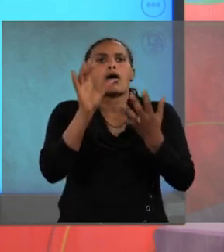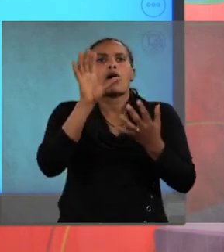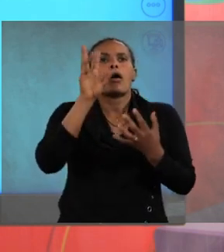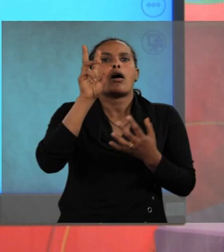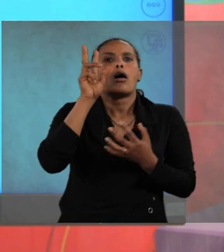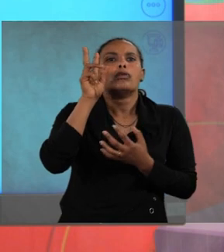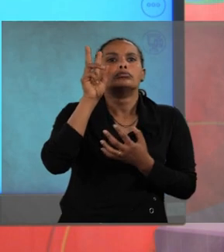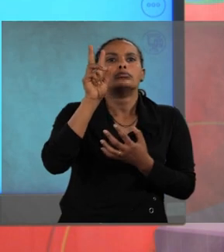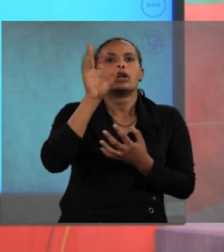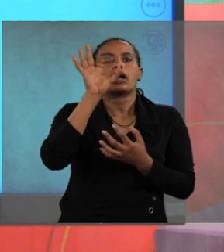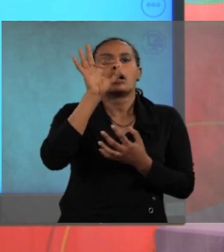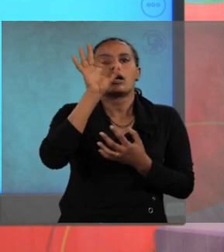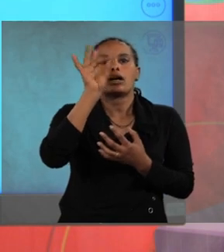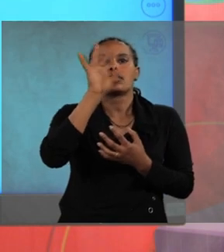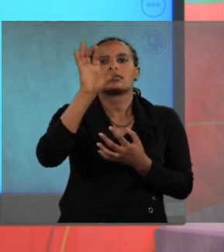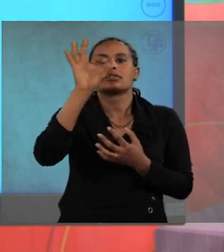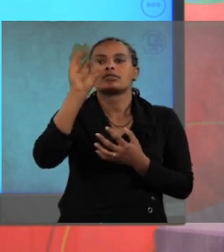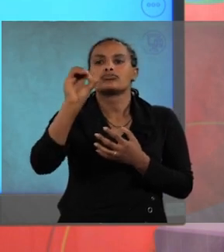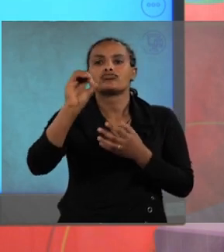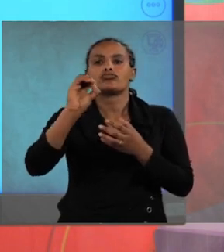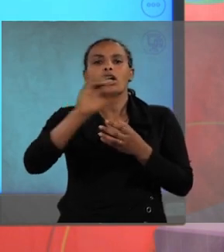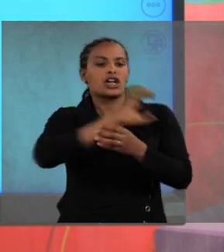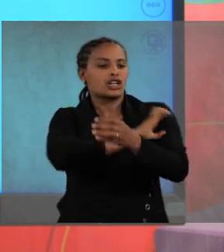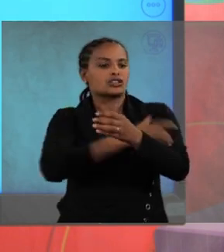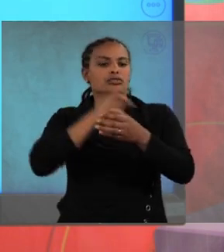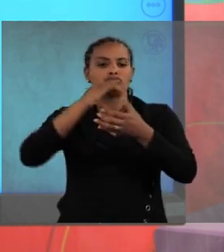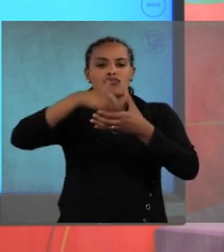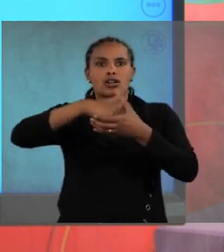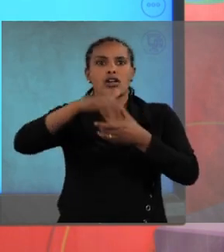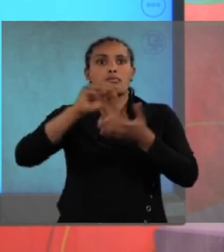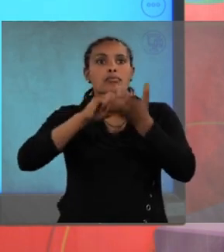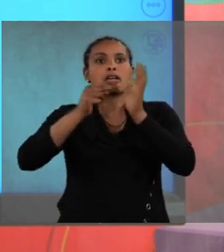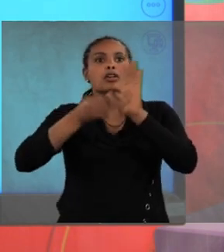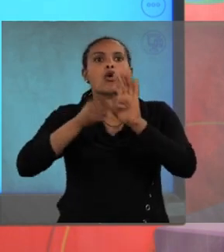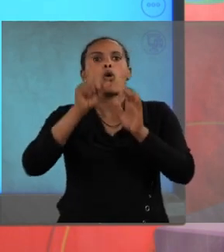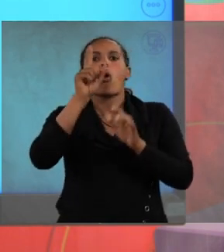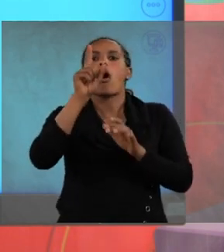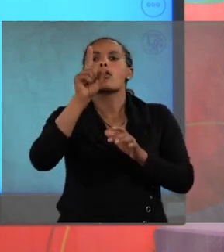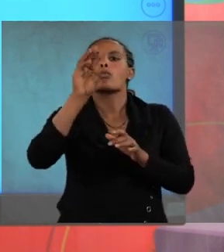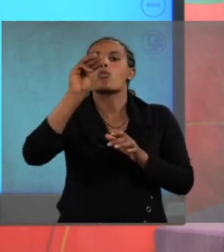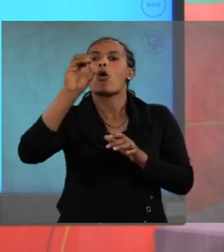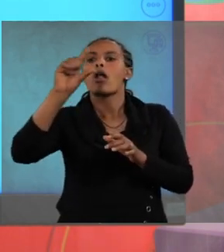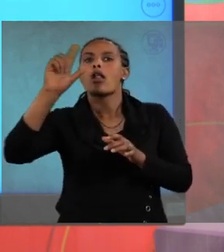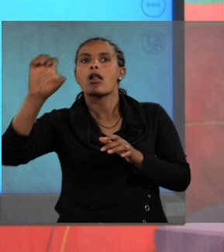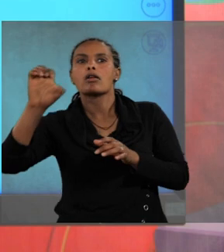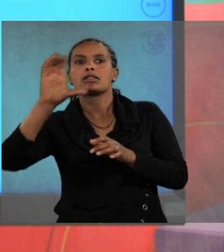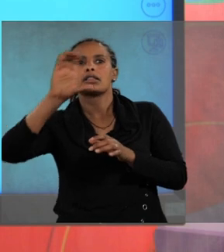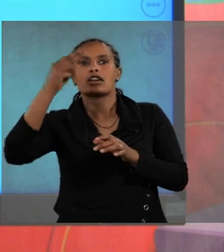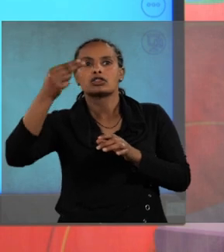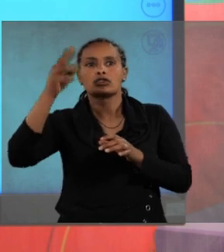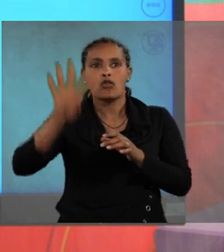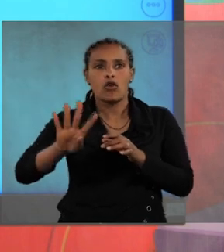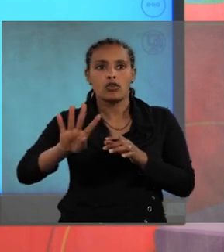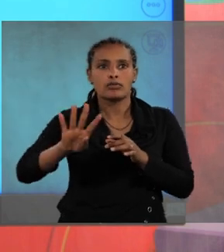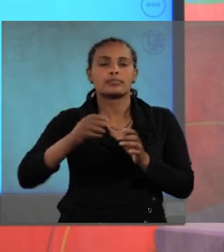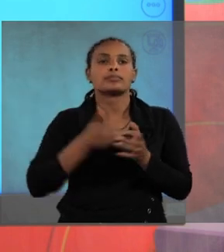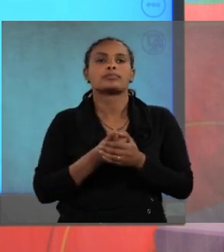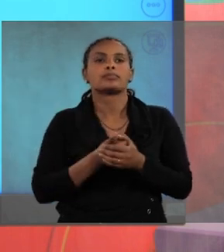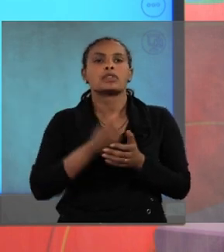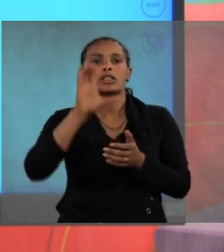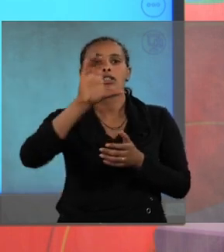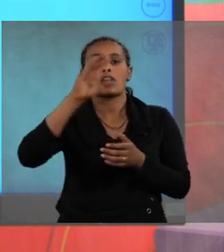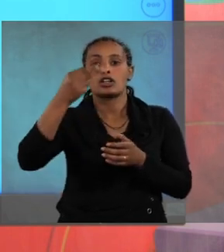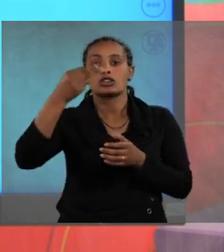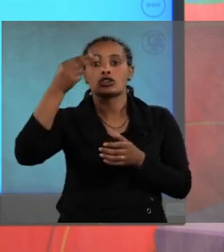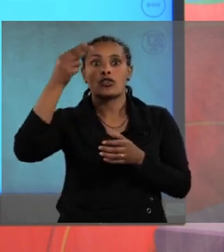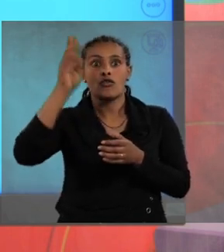890 kilojoule of energy is released. What does this mean? 1 mole of methane, 1 mole methane,